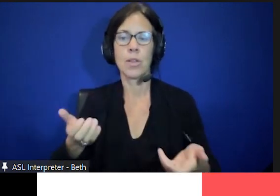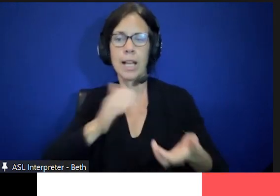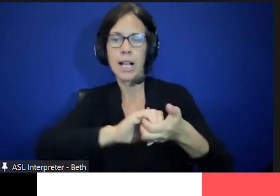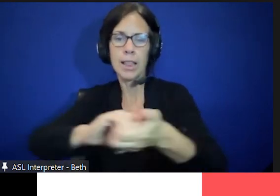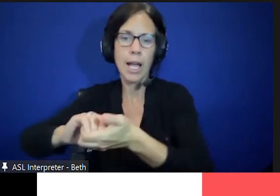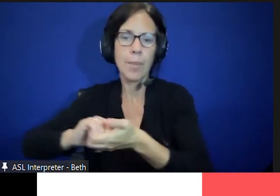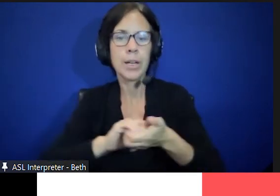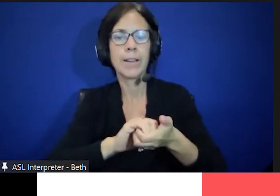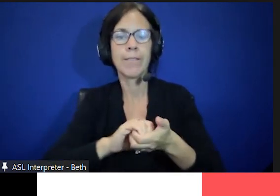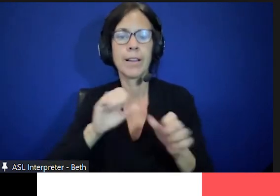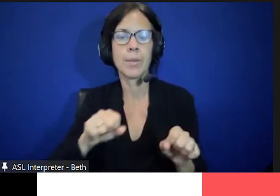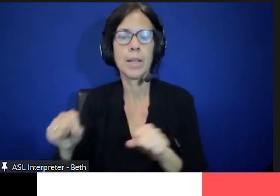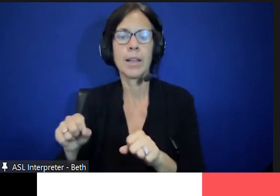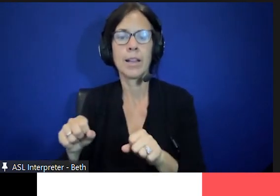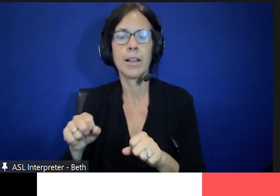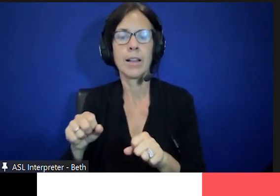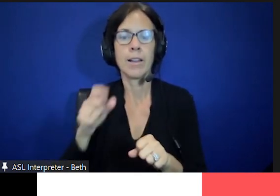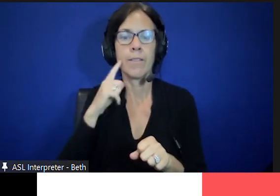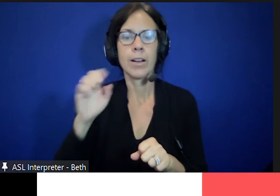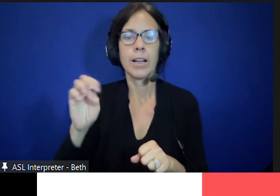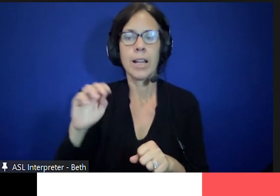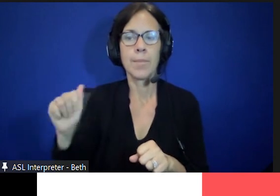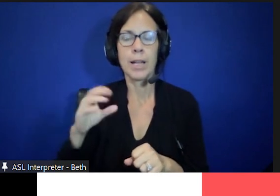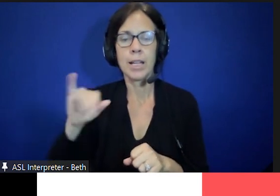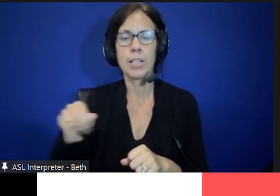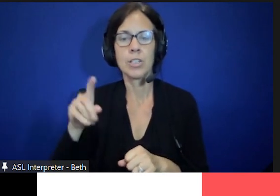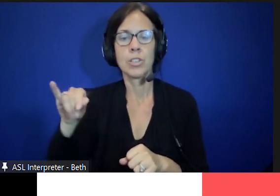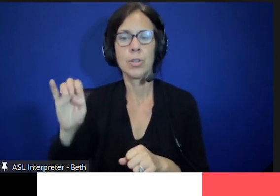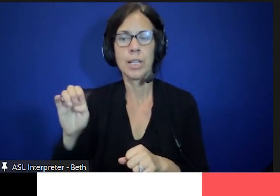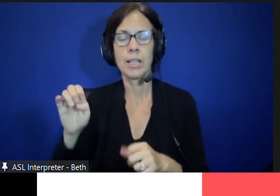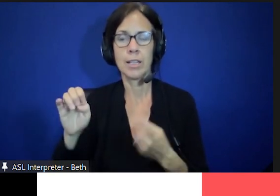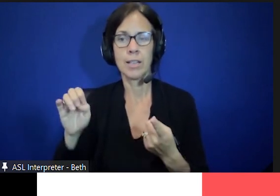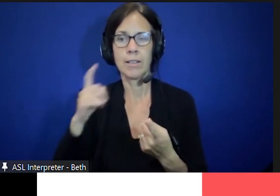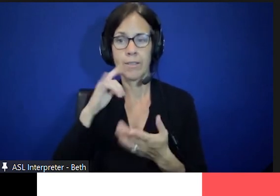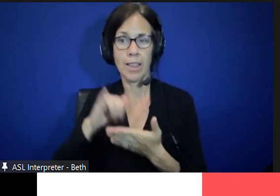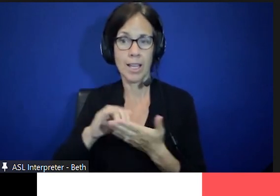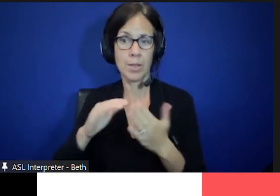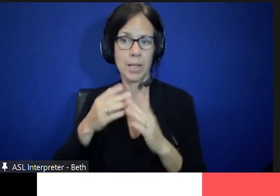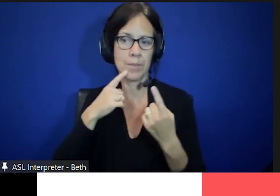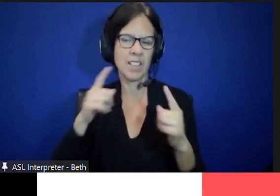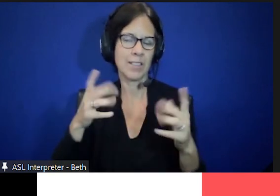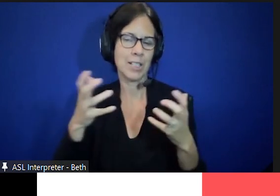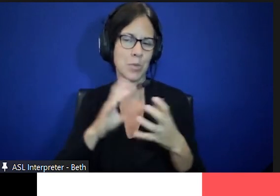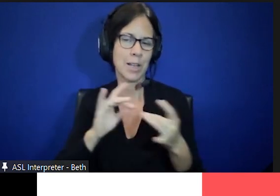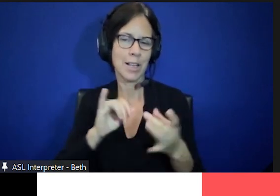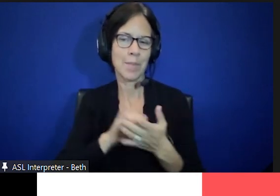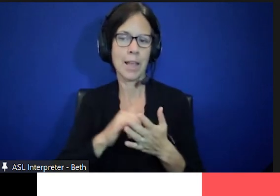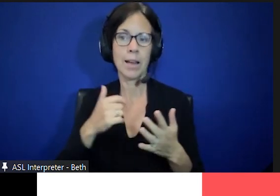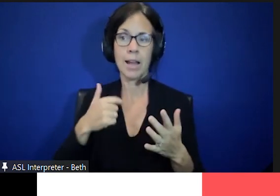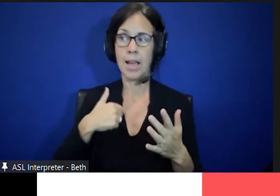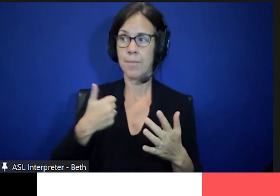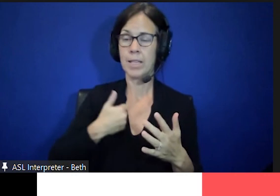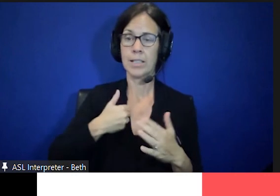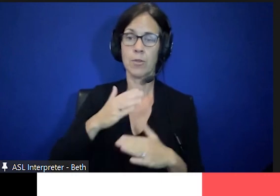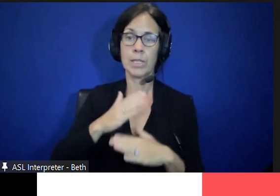collaborative capacity of Emma and Jodie make it very successful. Just I wanted to make the comment about it. So I was pretty much hands-on